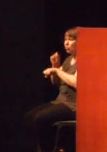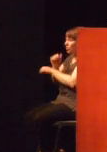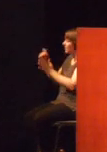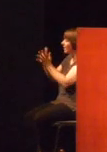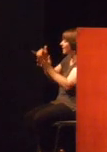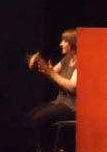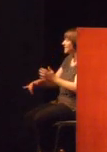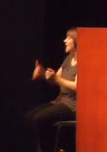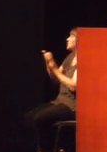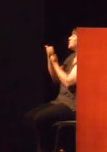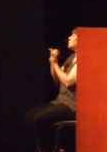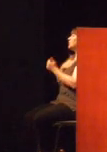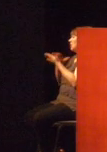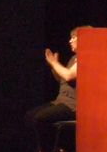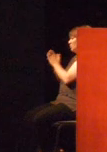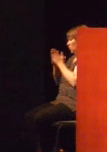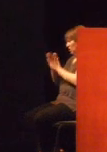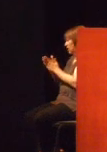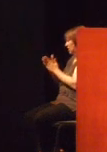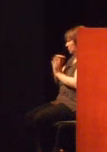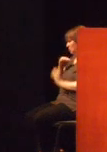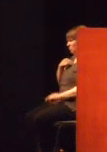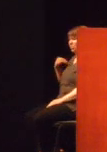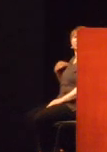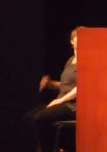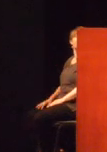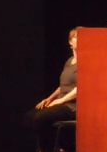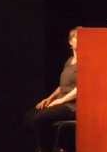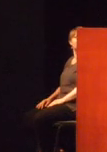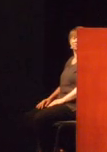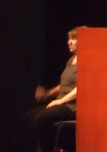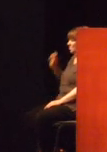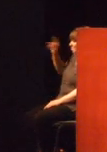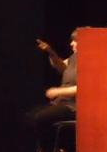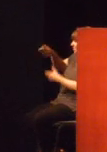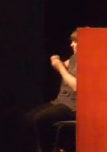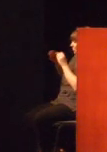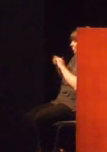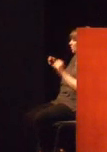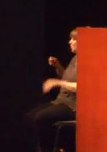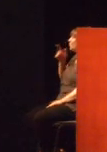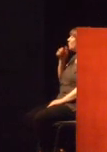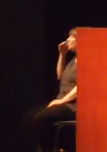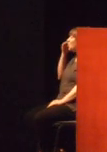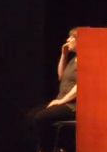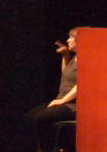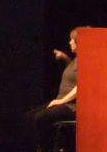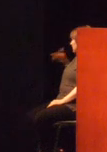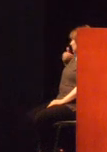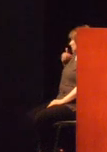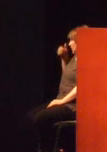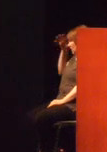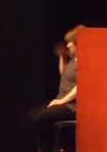supportive of my community members. And I say supportive of my community members to go back to Dr. Curtis's story, because who knows what that young man at your